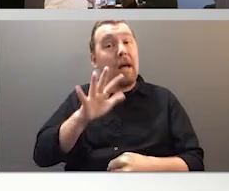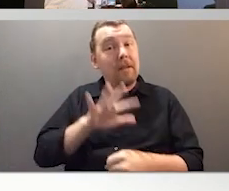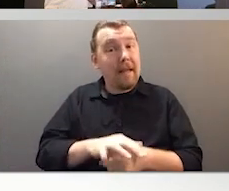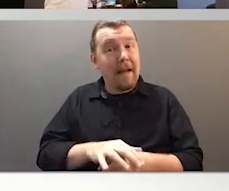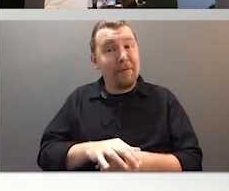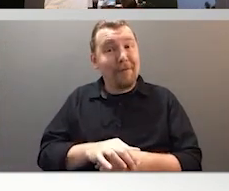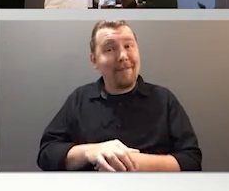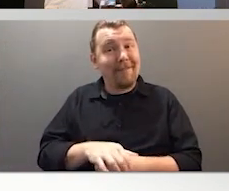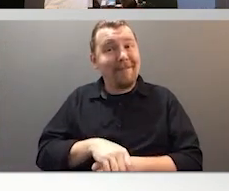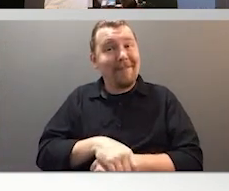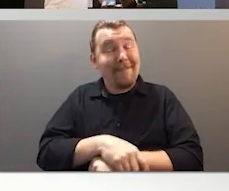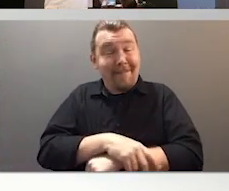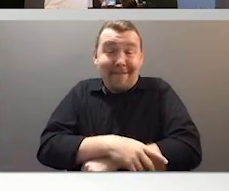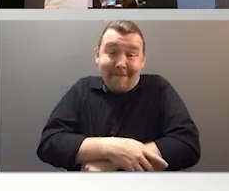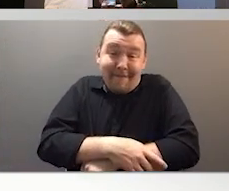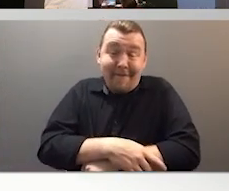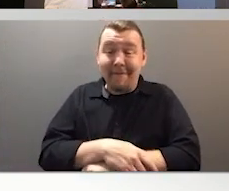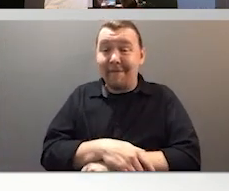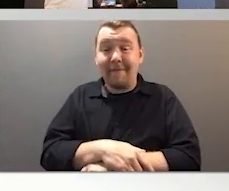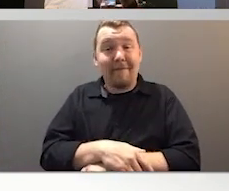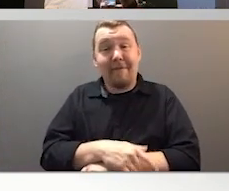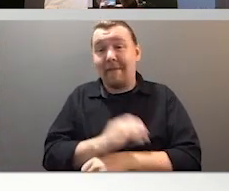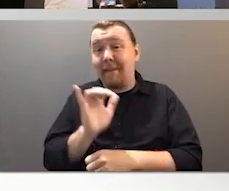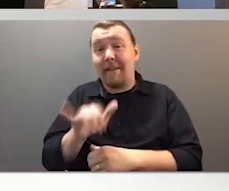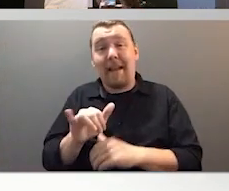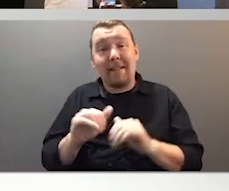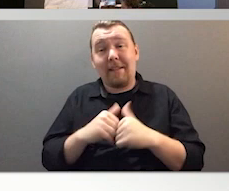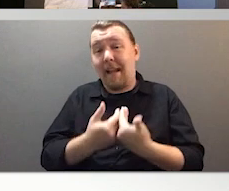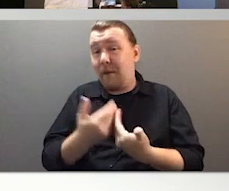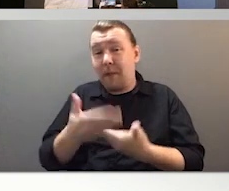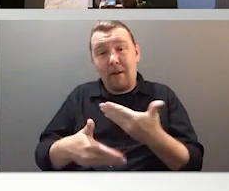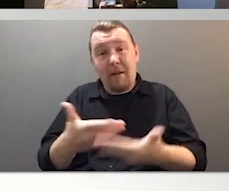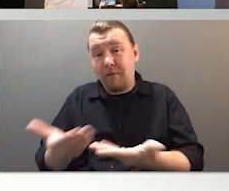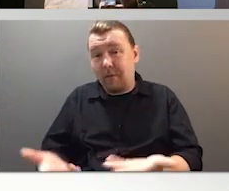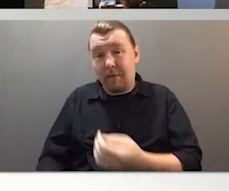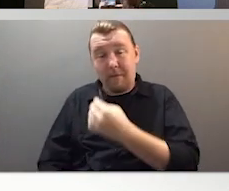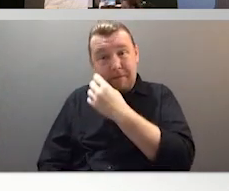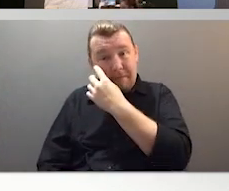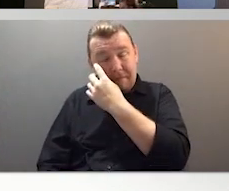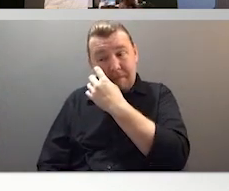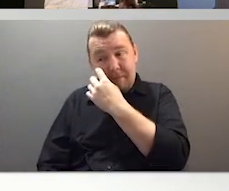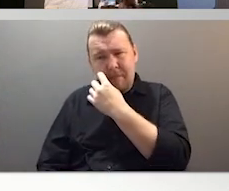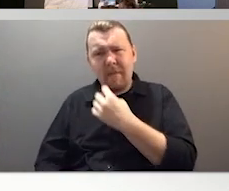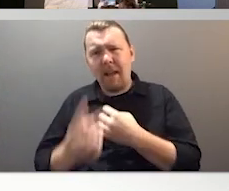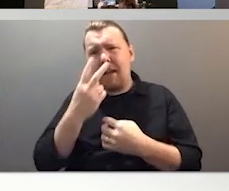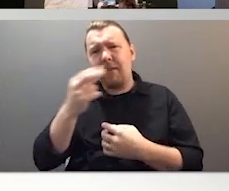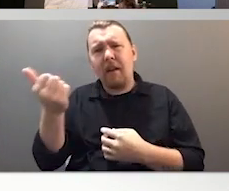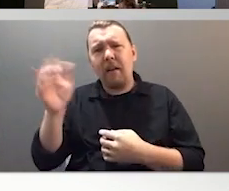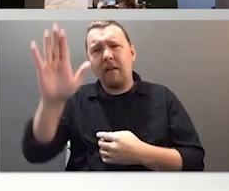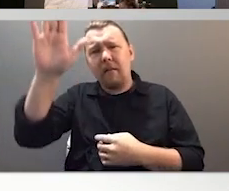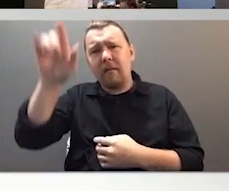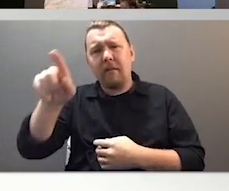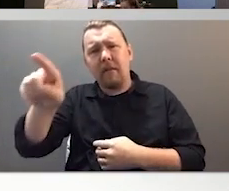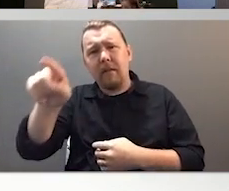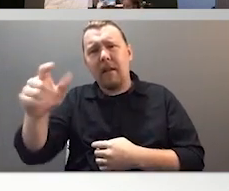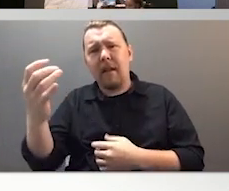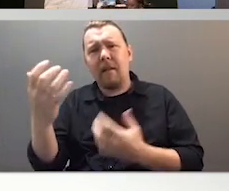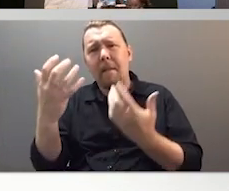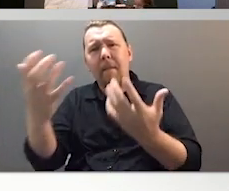That's just how it goes. I saw a hand up in the back, I think.